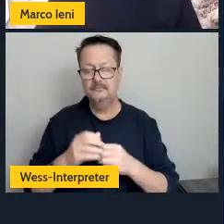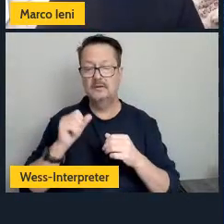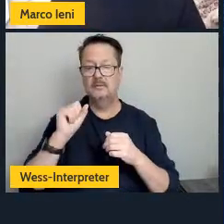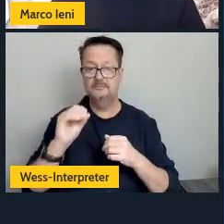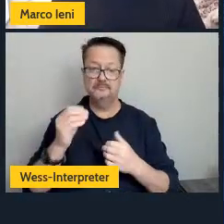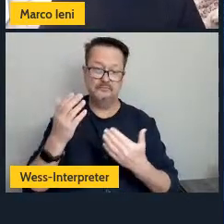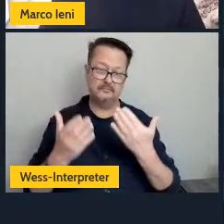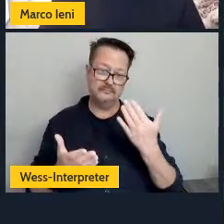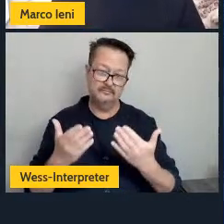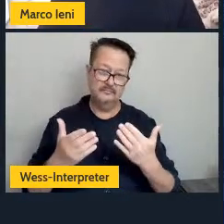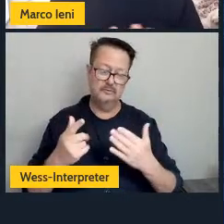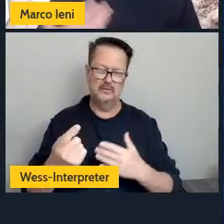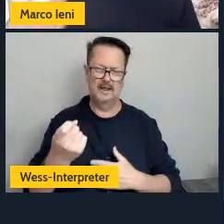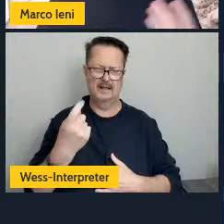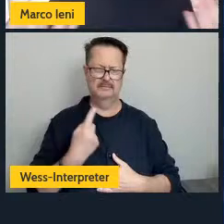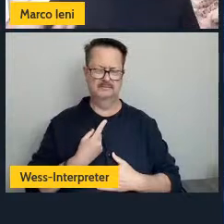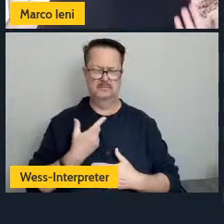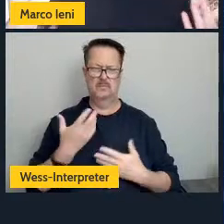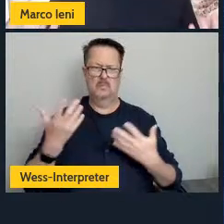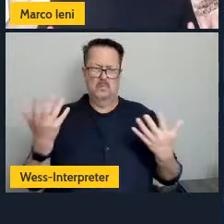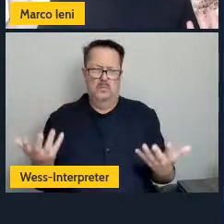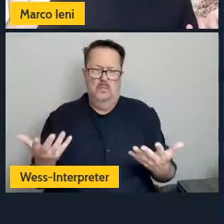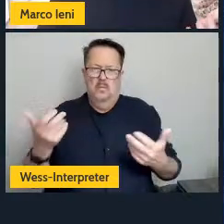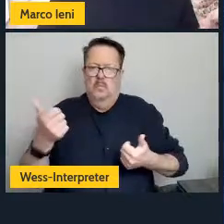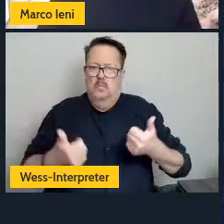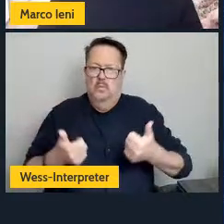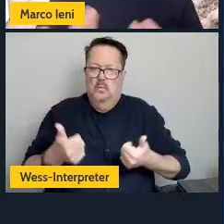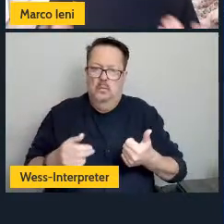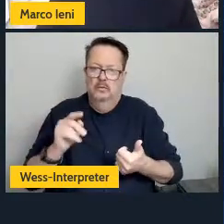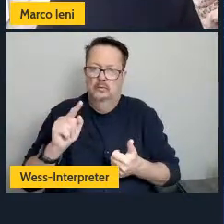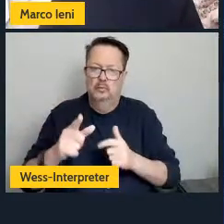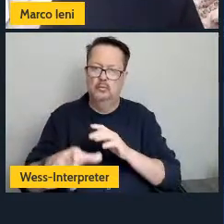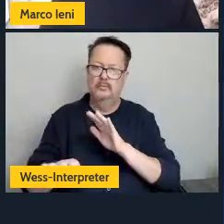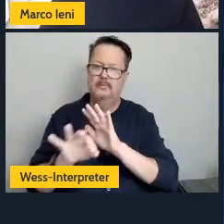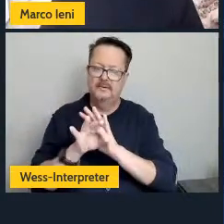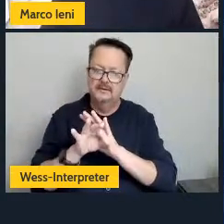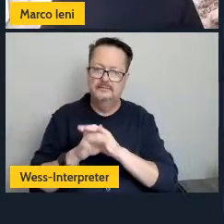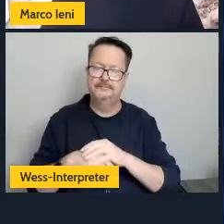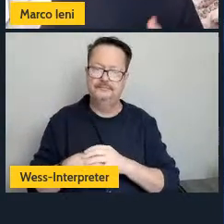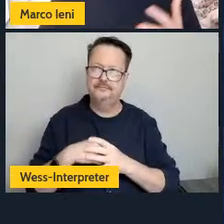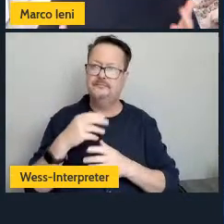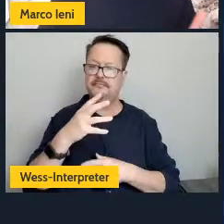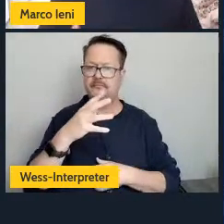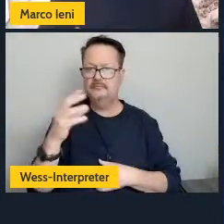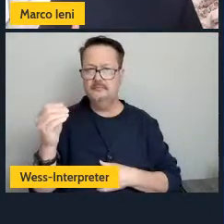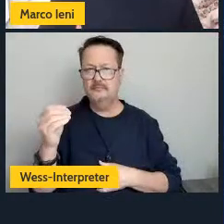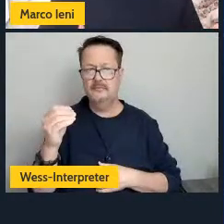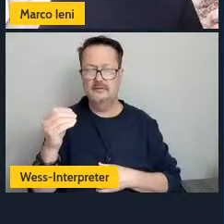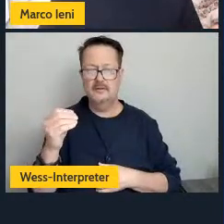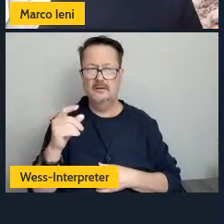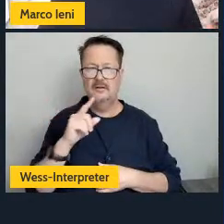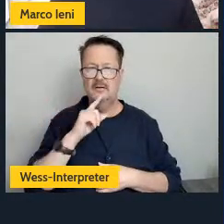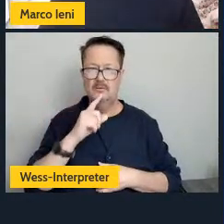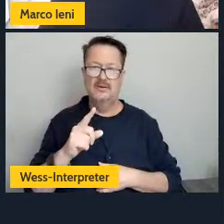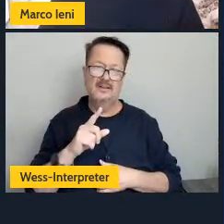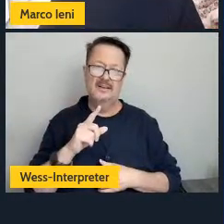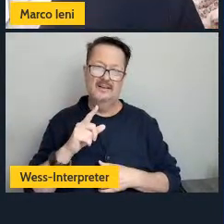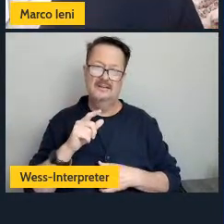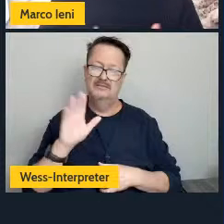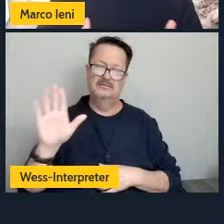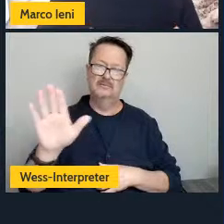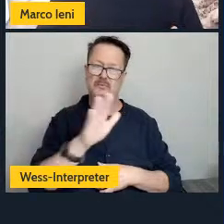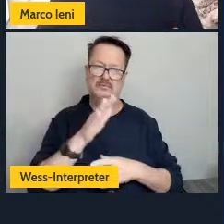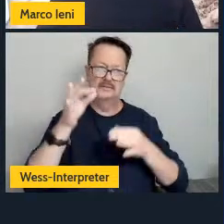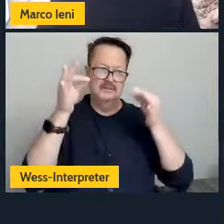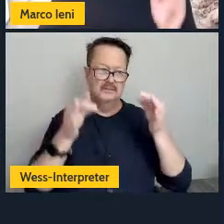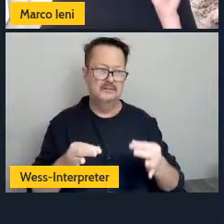So maybe now you're asking, okay, but which tool did you pick? And it was a really, really hard decision, but in the end